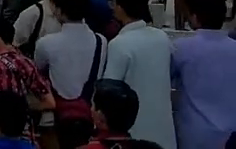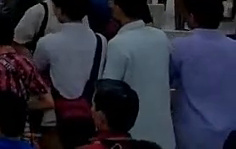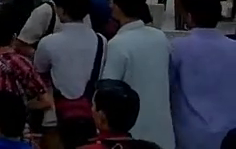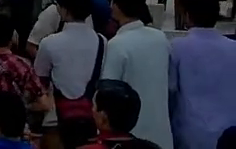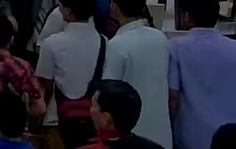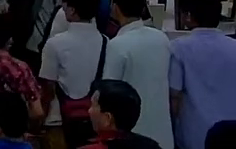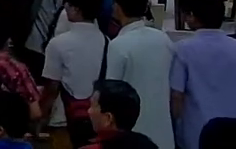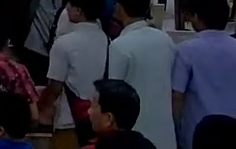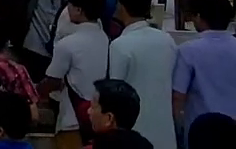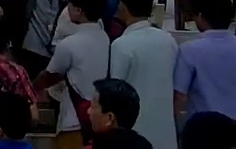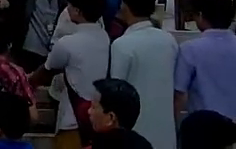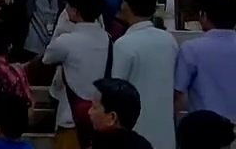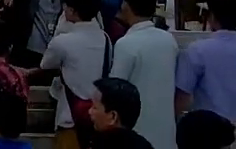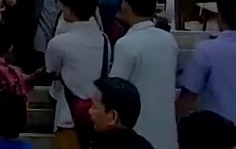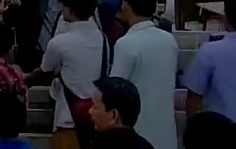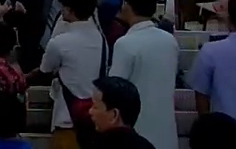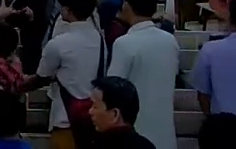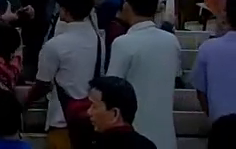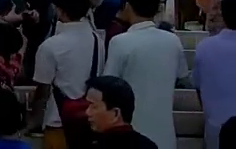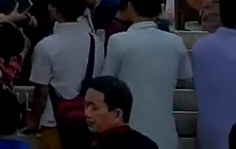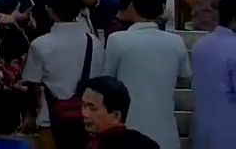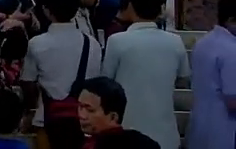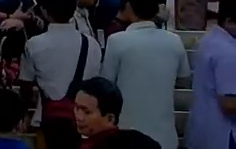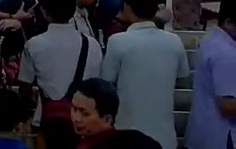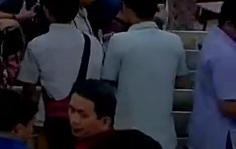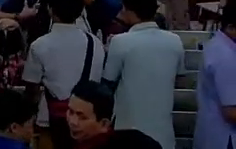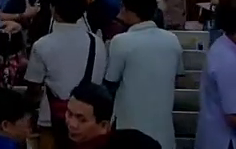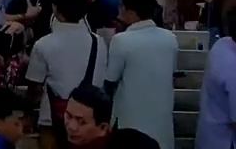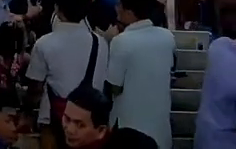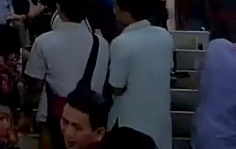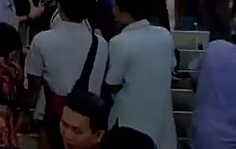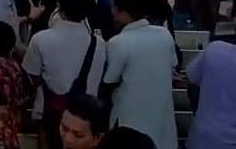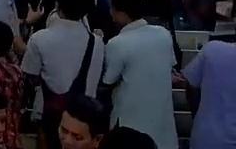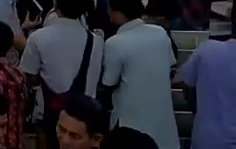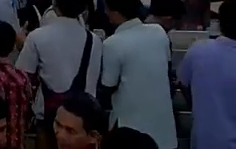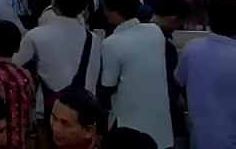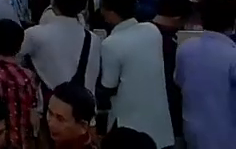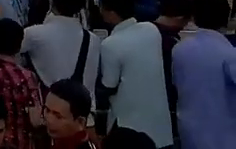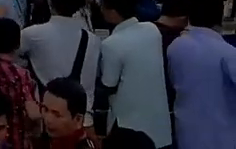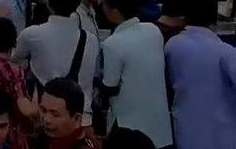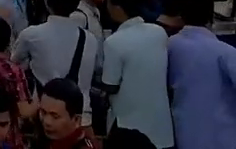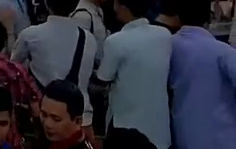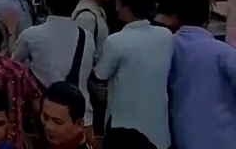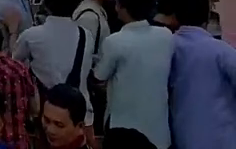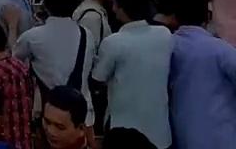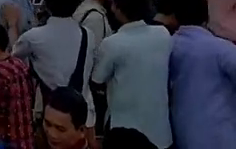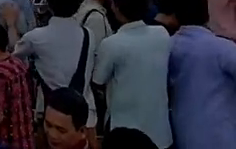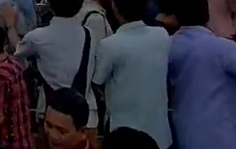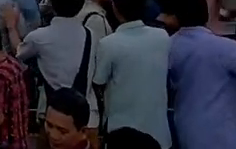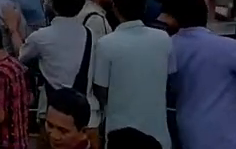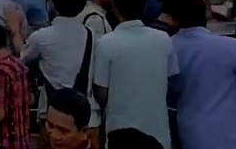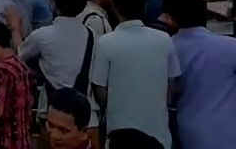Ano ba? Lamano. Dali. O, dali. Dali.